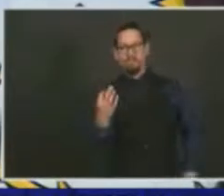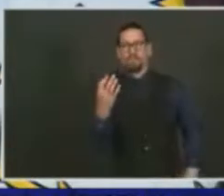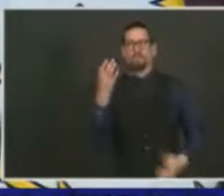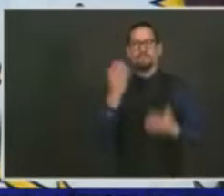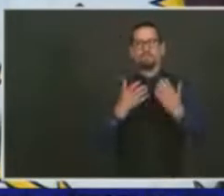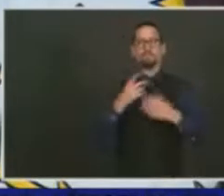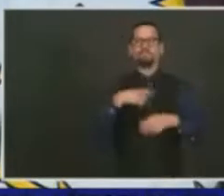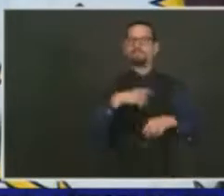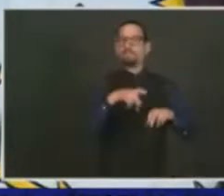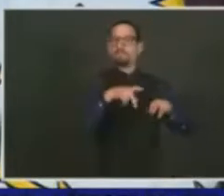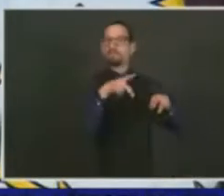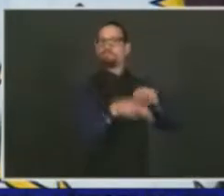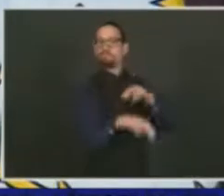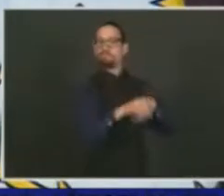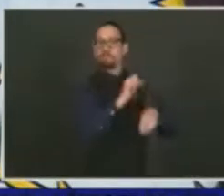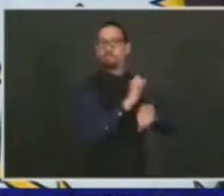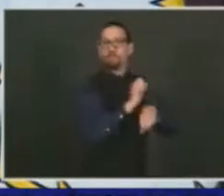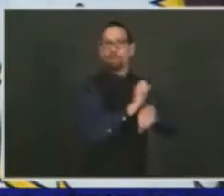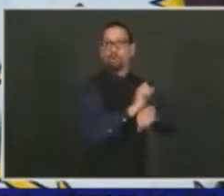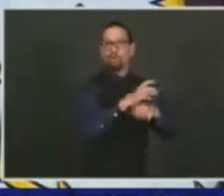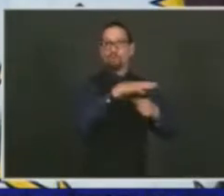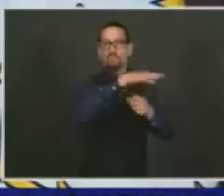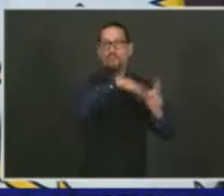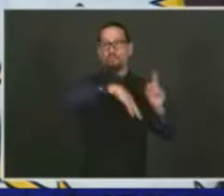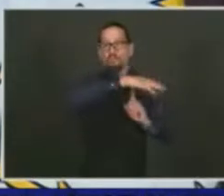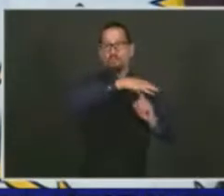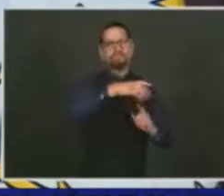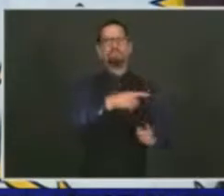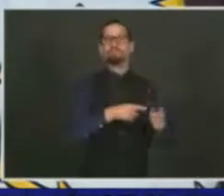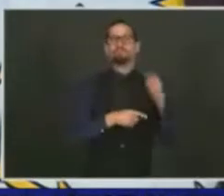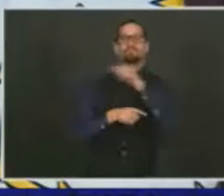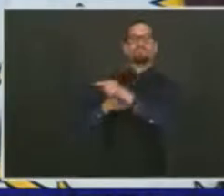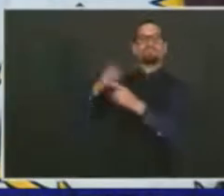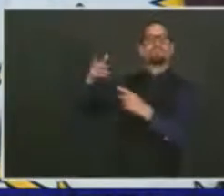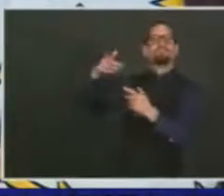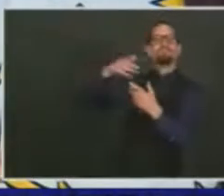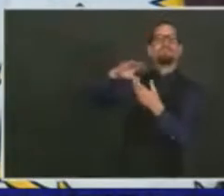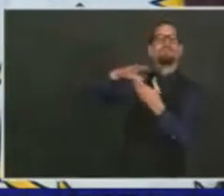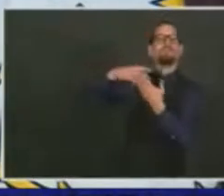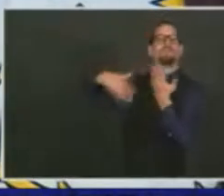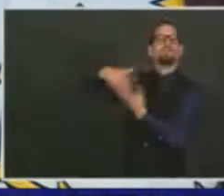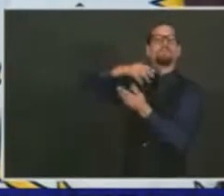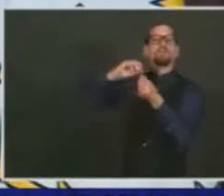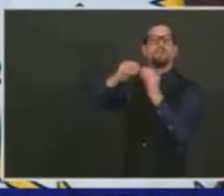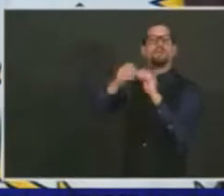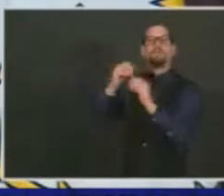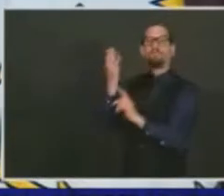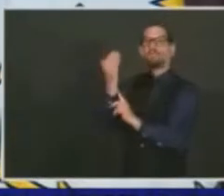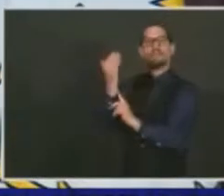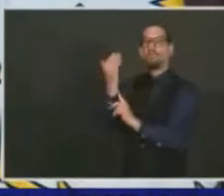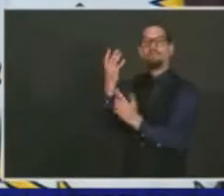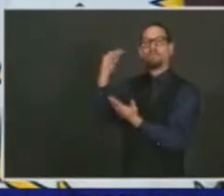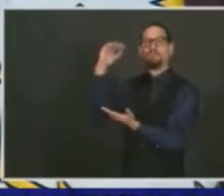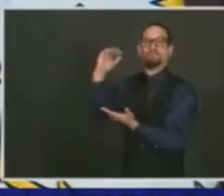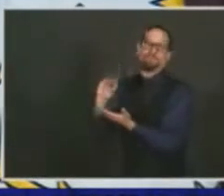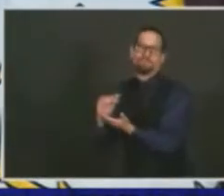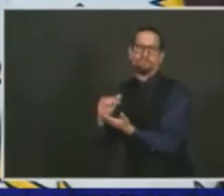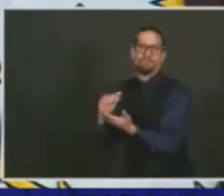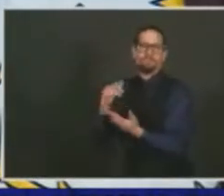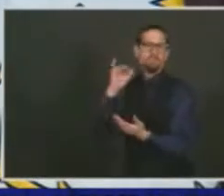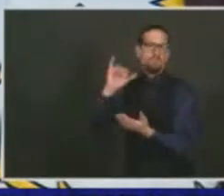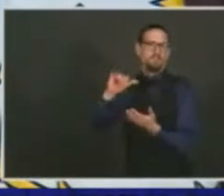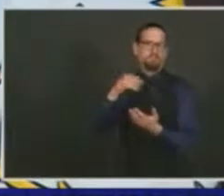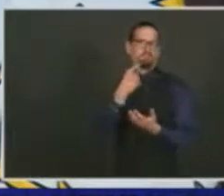reducing the social gathering limit from 15 to a lower number, everything's on the table as we try